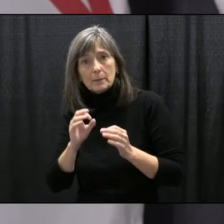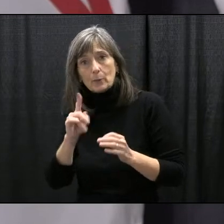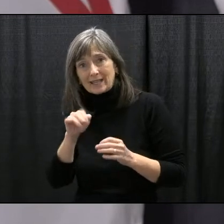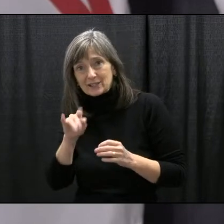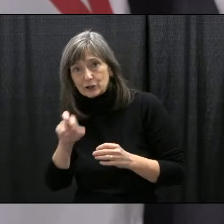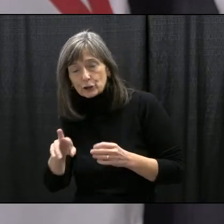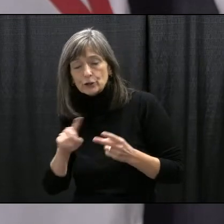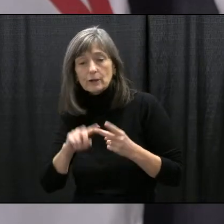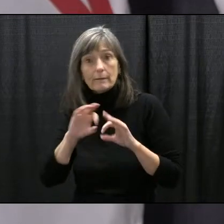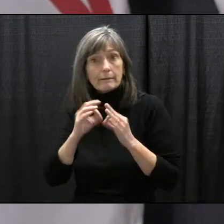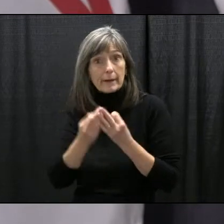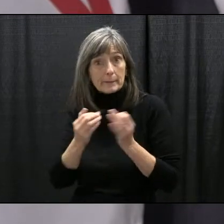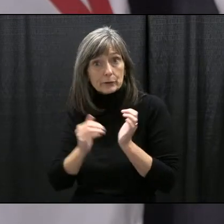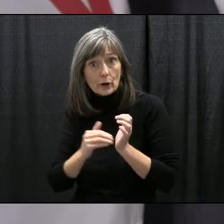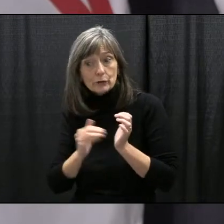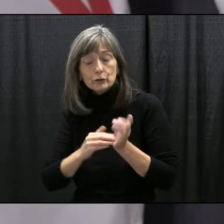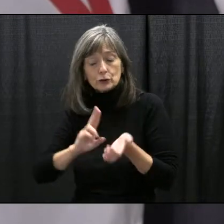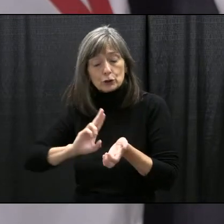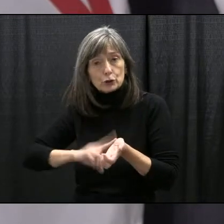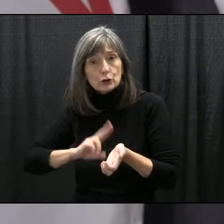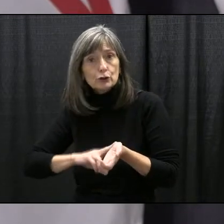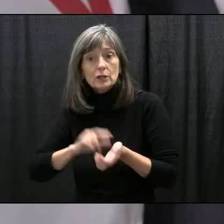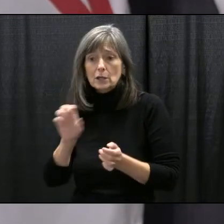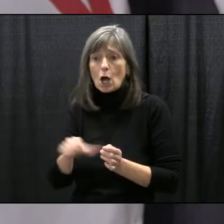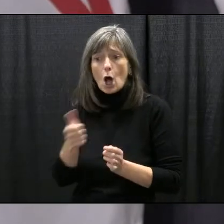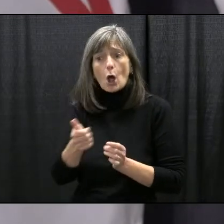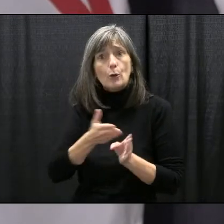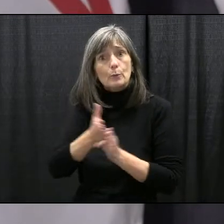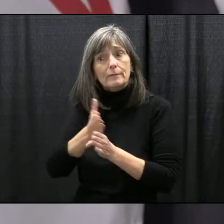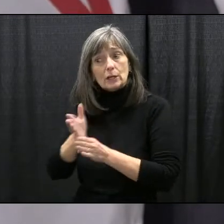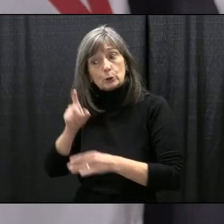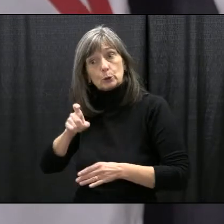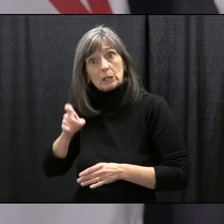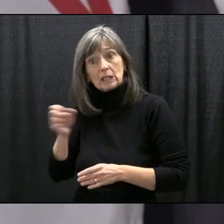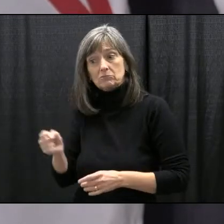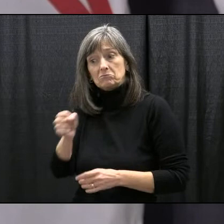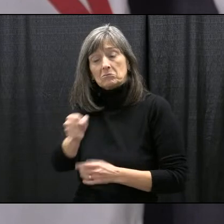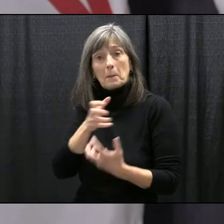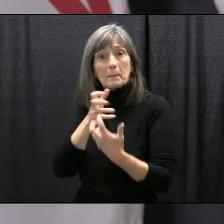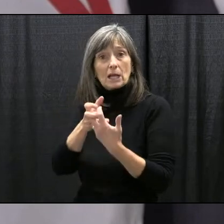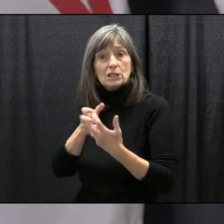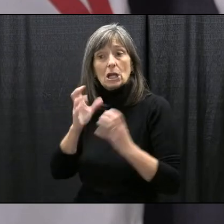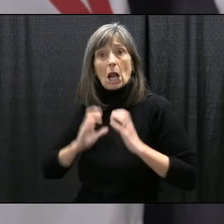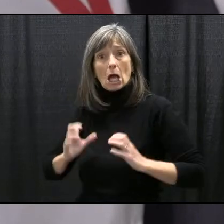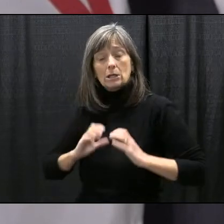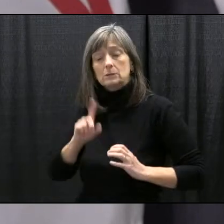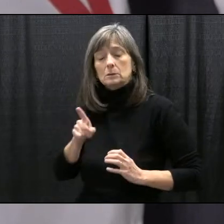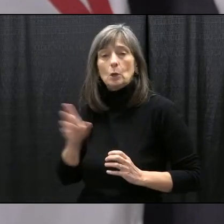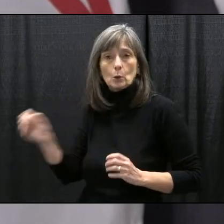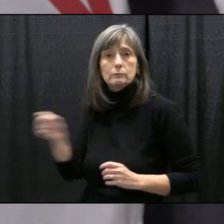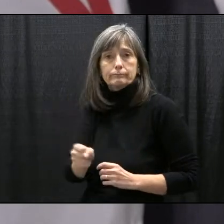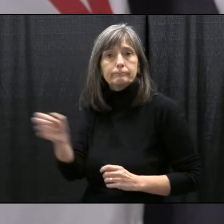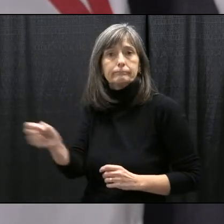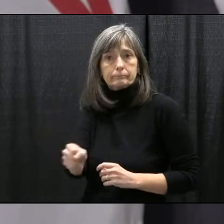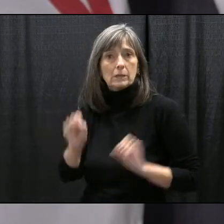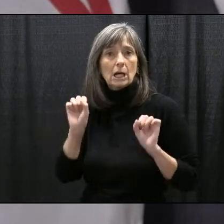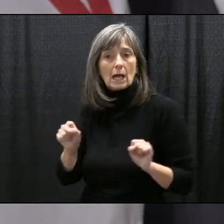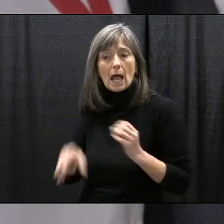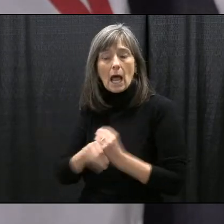nurses, and other healthcare professionals as required to meet the specific needs of their patient population.